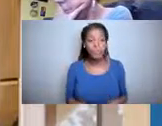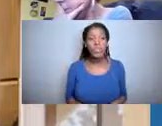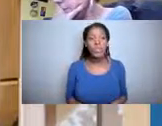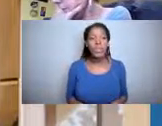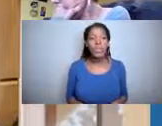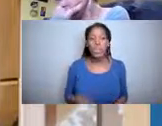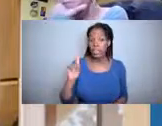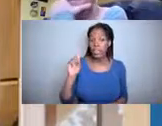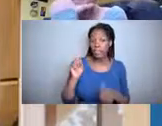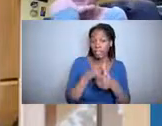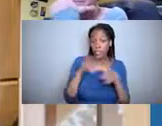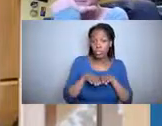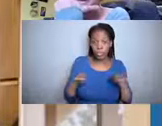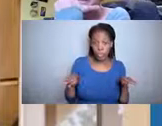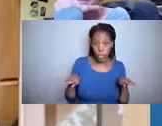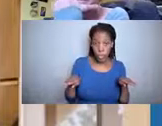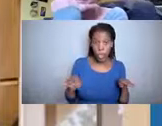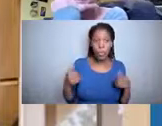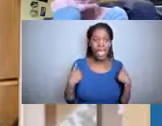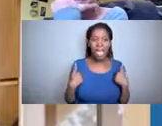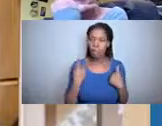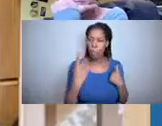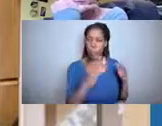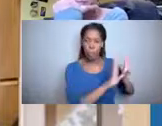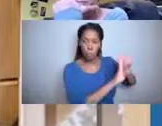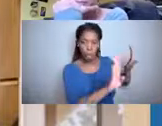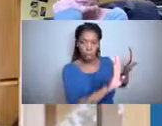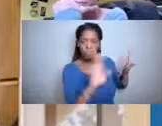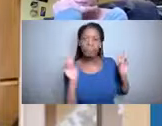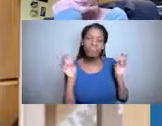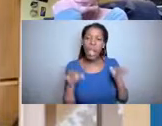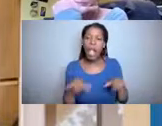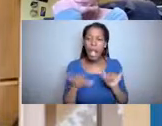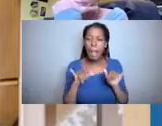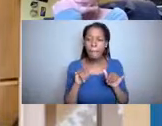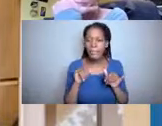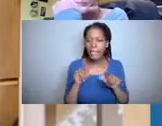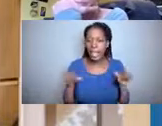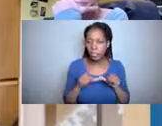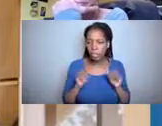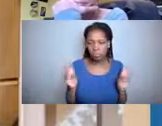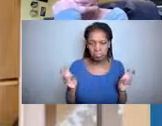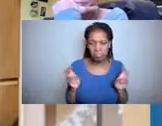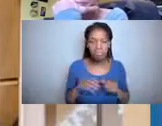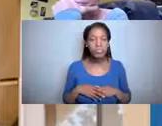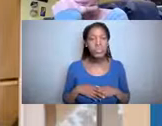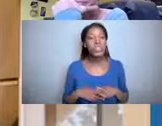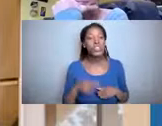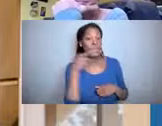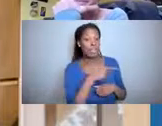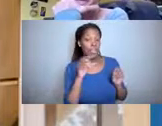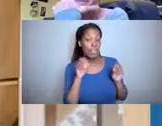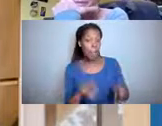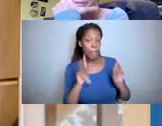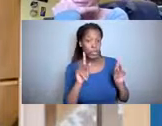floor um is this common wall and um so this opportunity actually is part of a larger art plan that